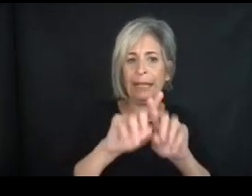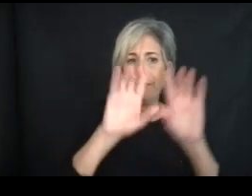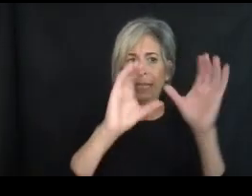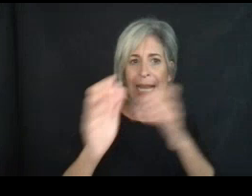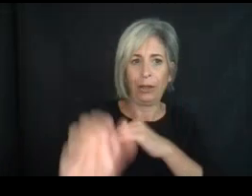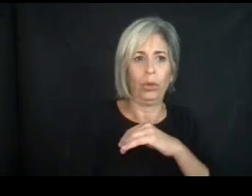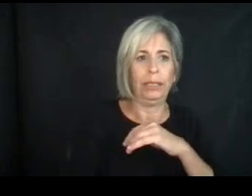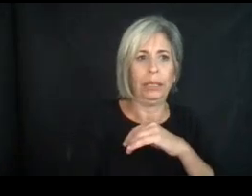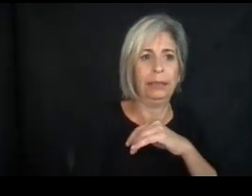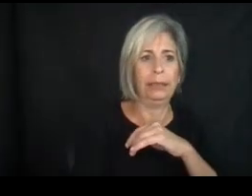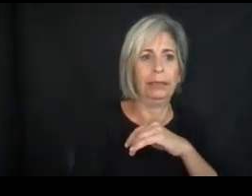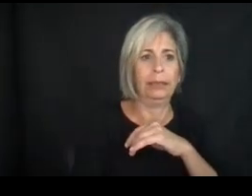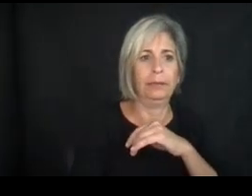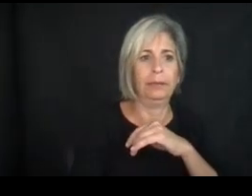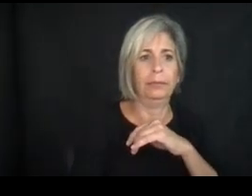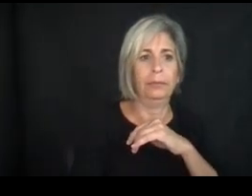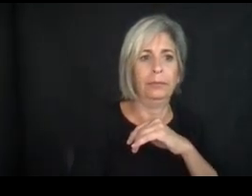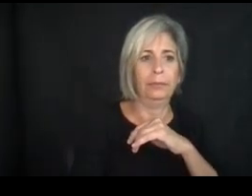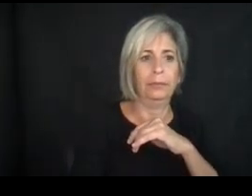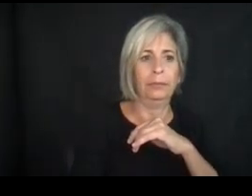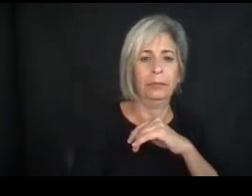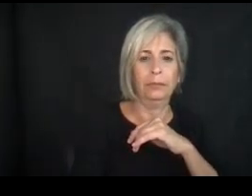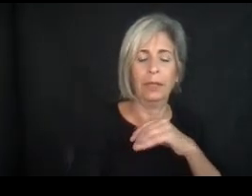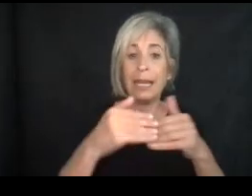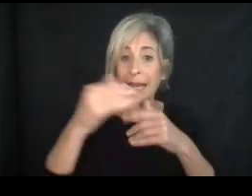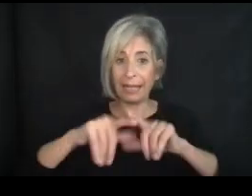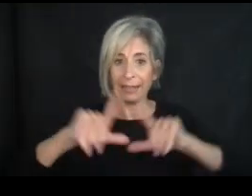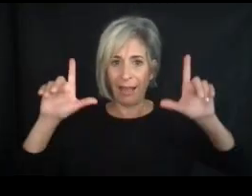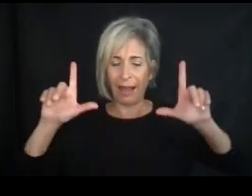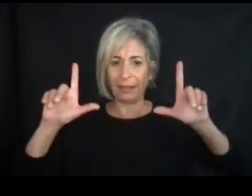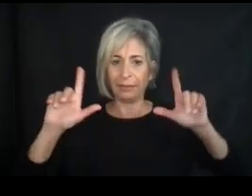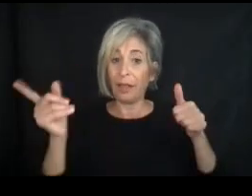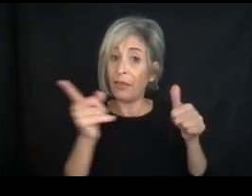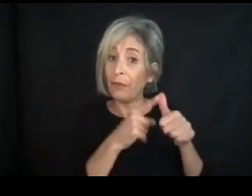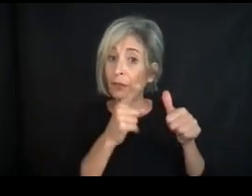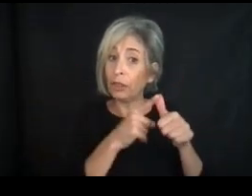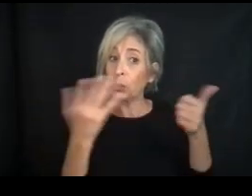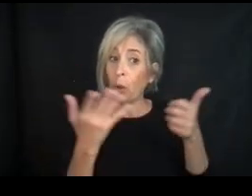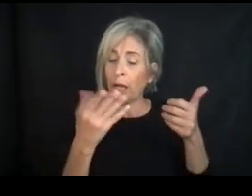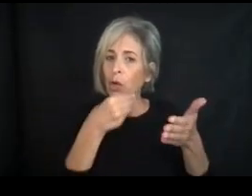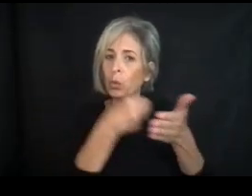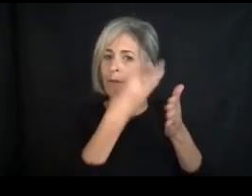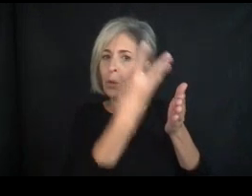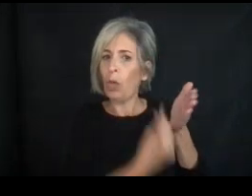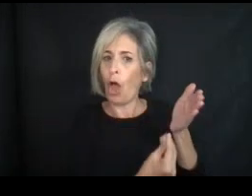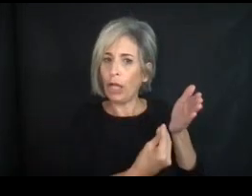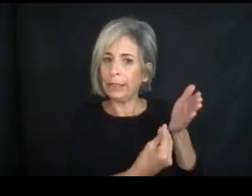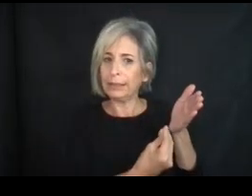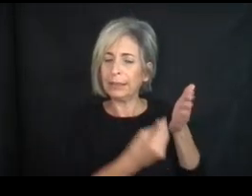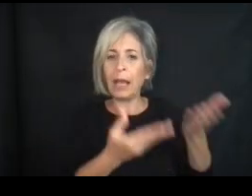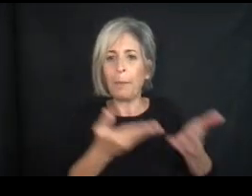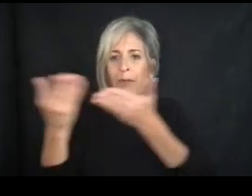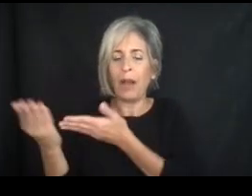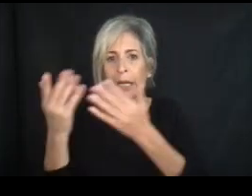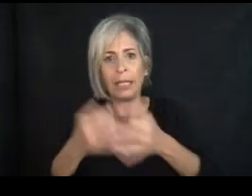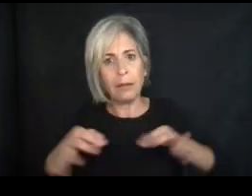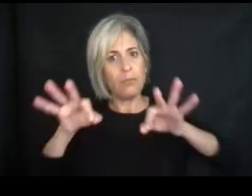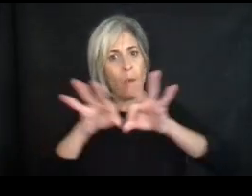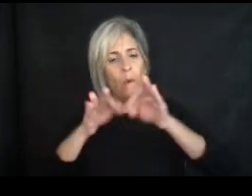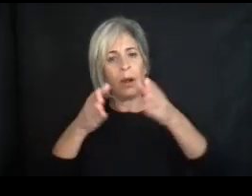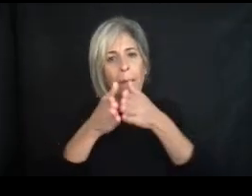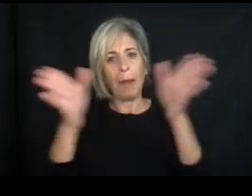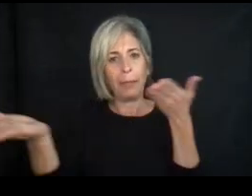categories. Next slide. So the first one is revenue loss, which is providing vital public